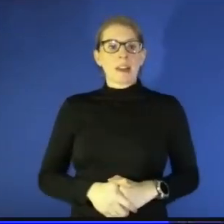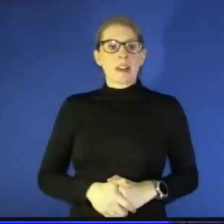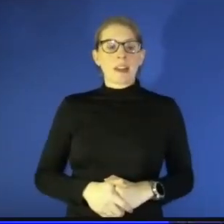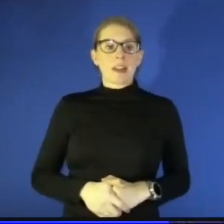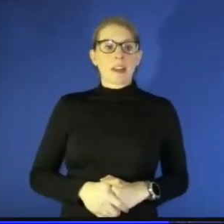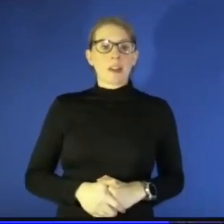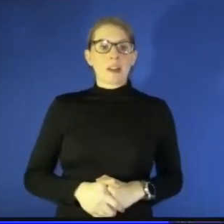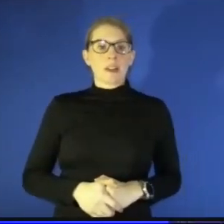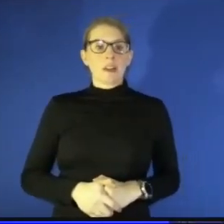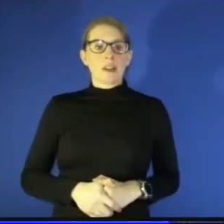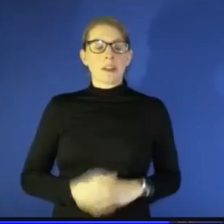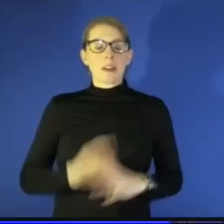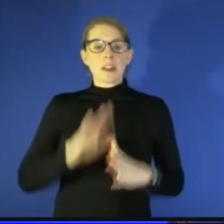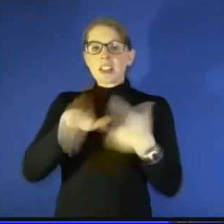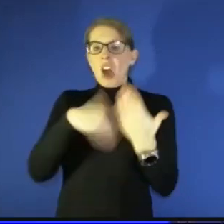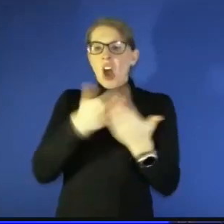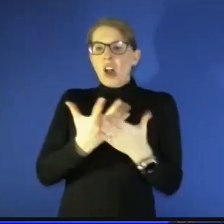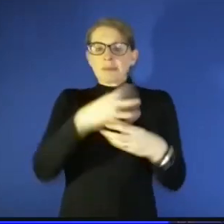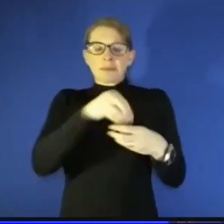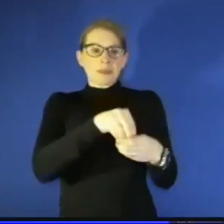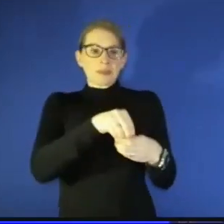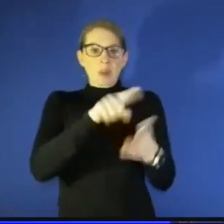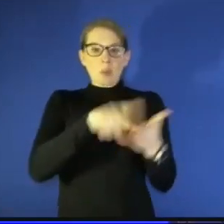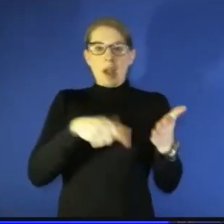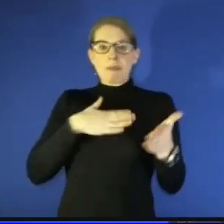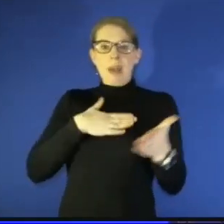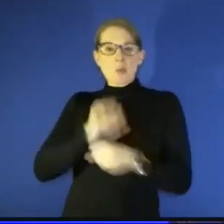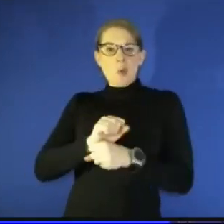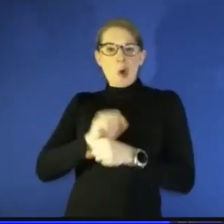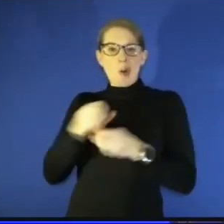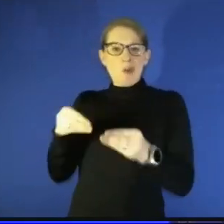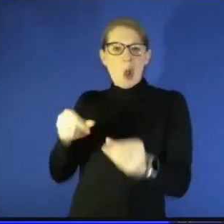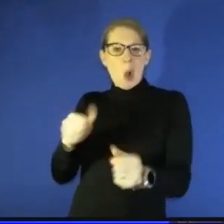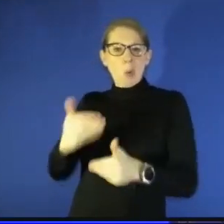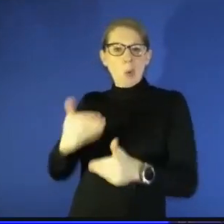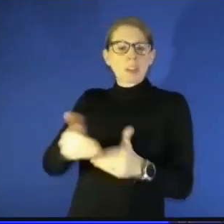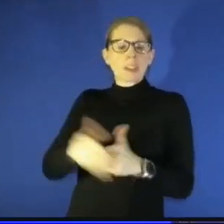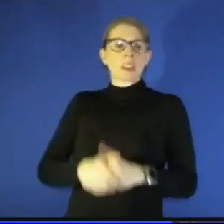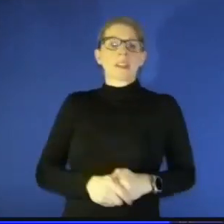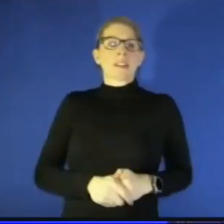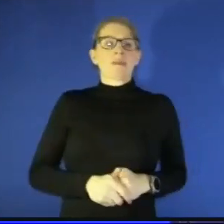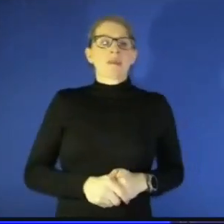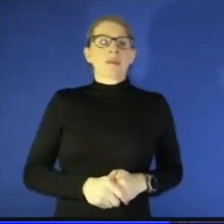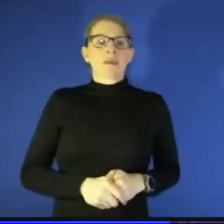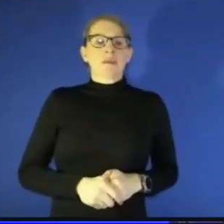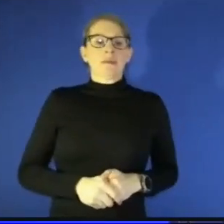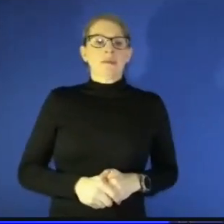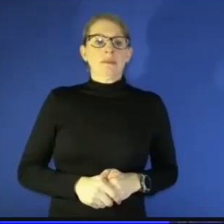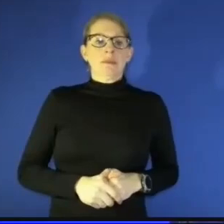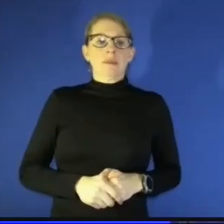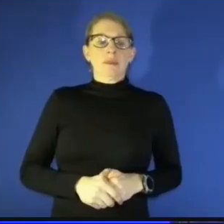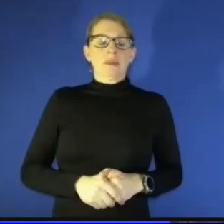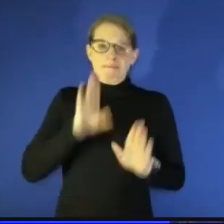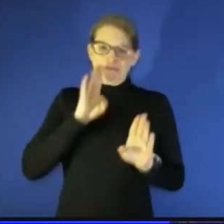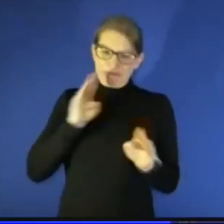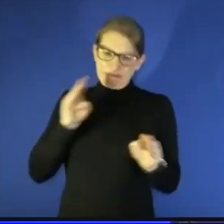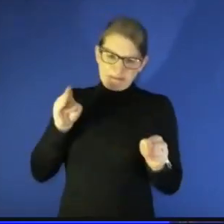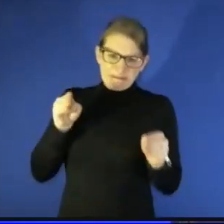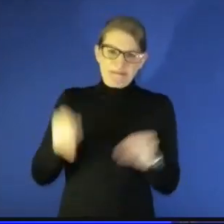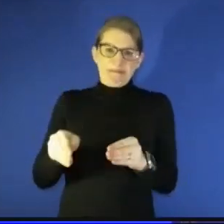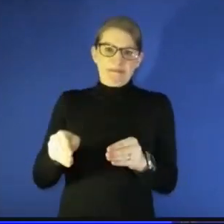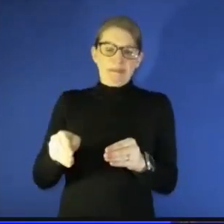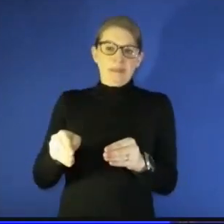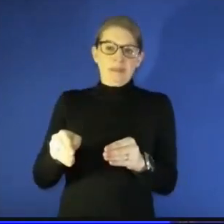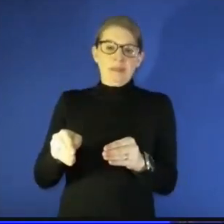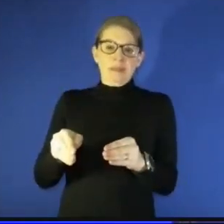all part of what my workflow is. It's just extremely concentrated, and so I think